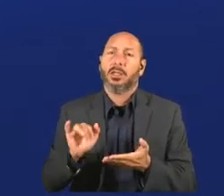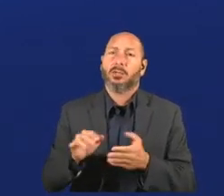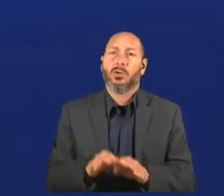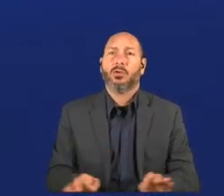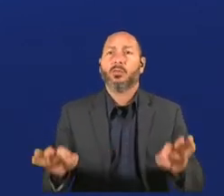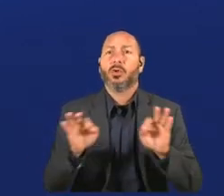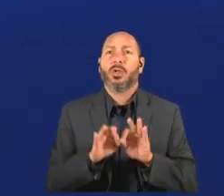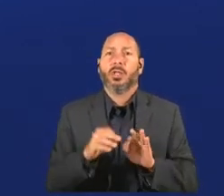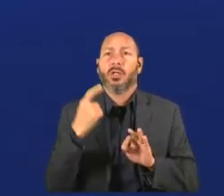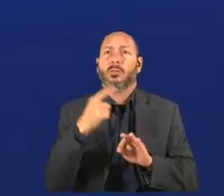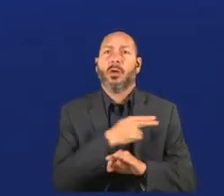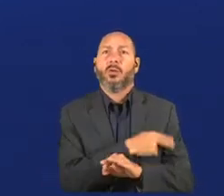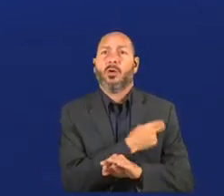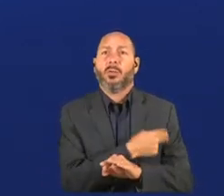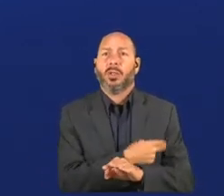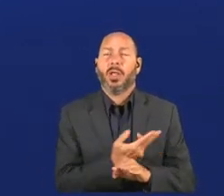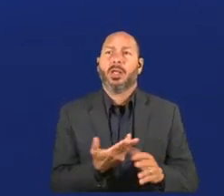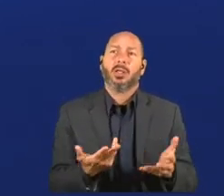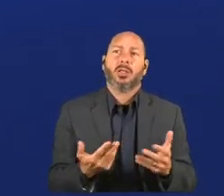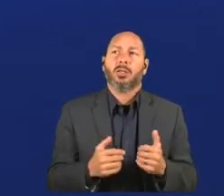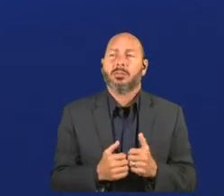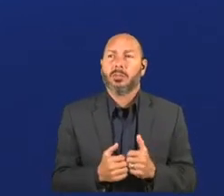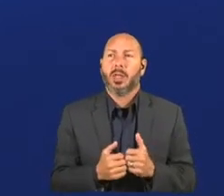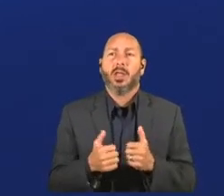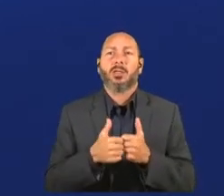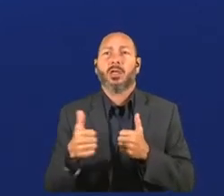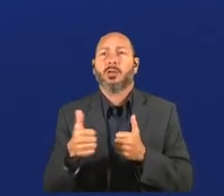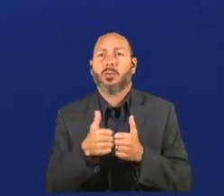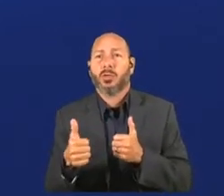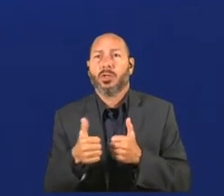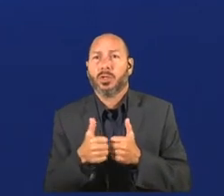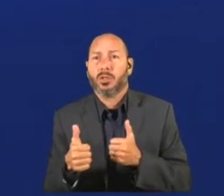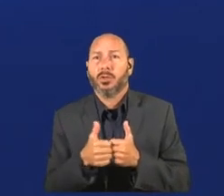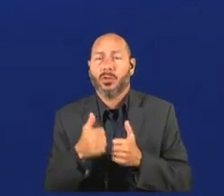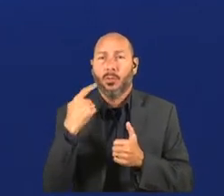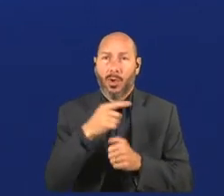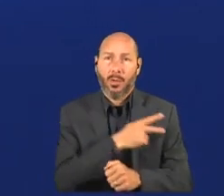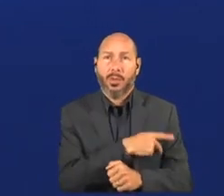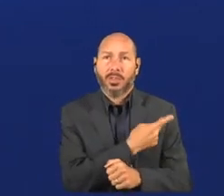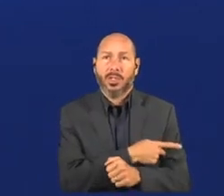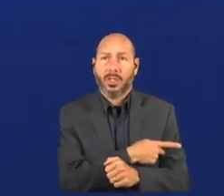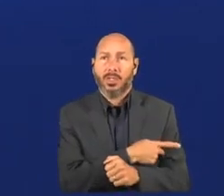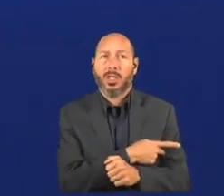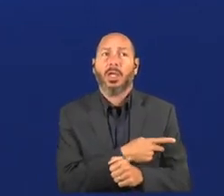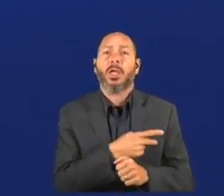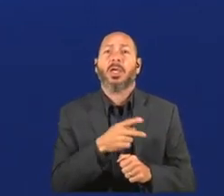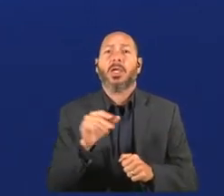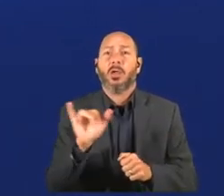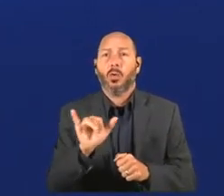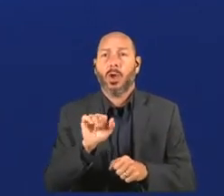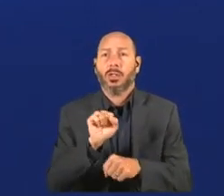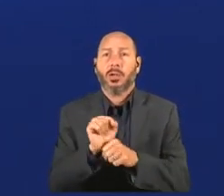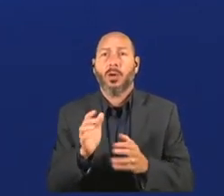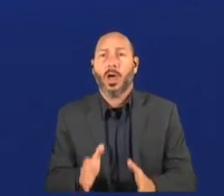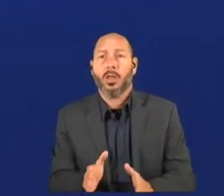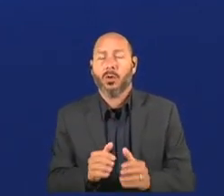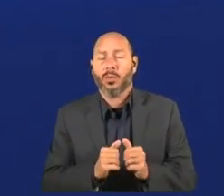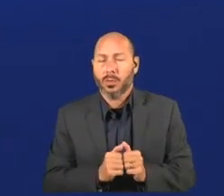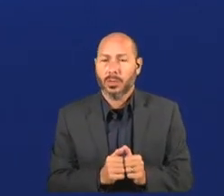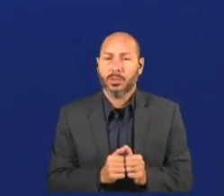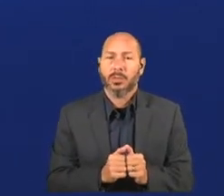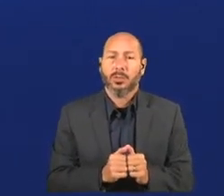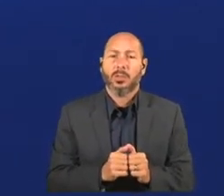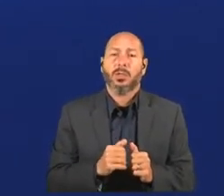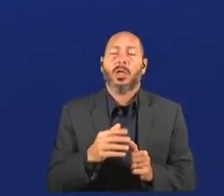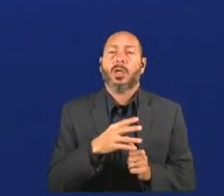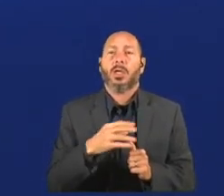actually used. Transportation, access to transportation, not just for the patients, but in some cases for the employees themselves, and then child and